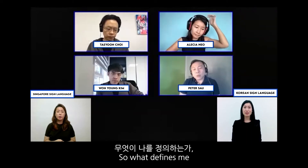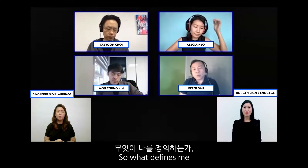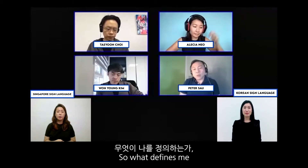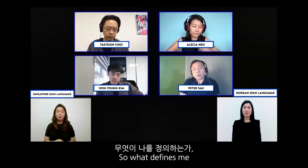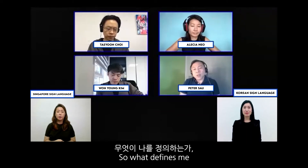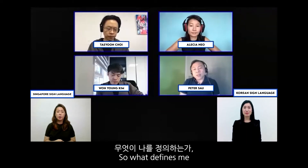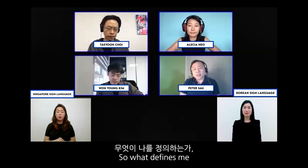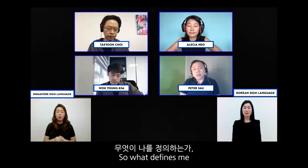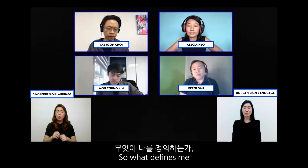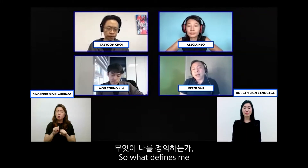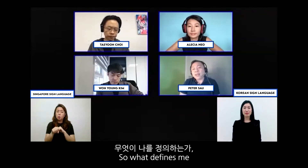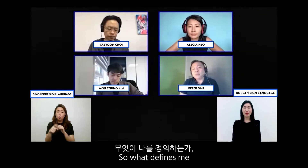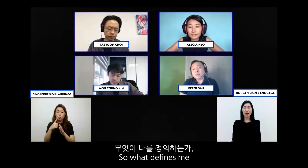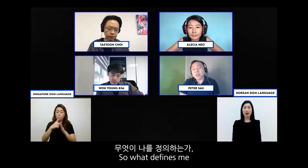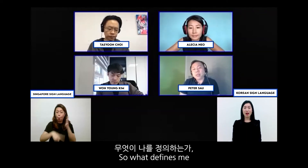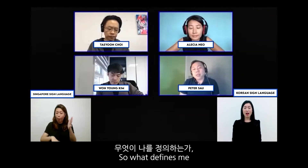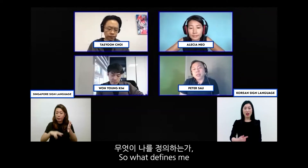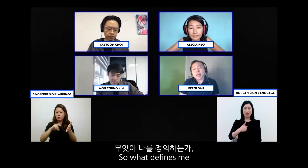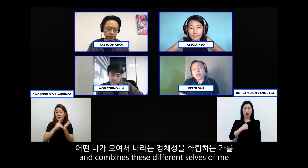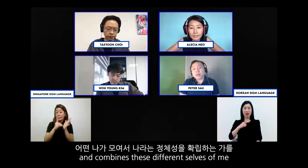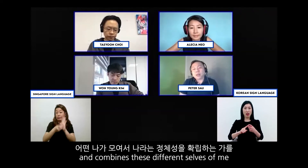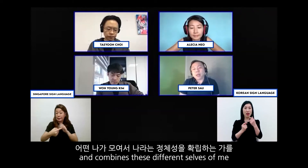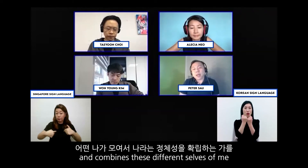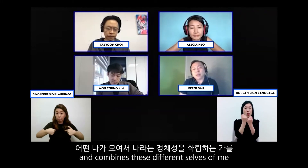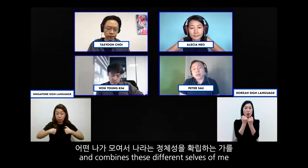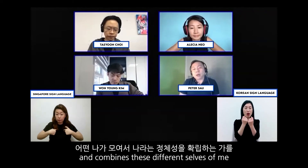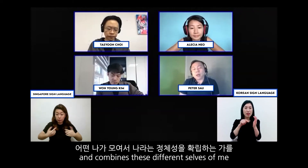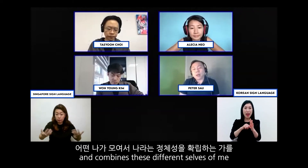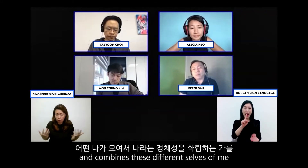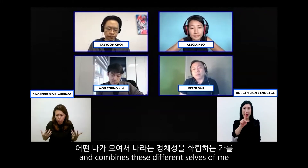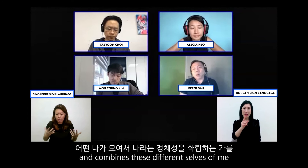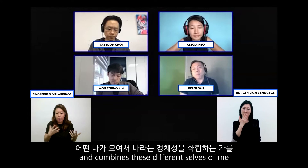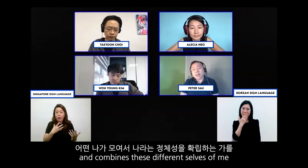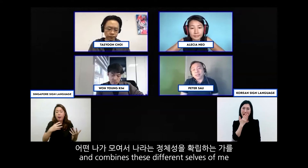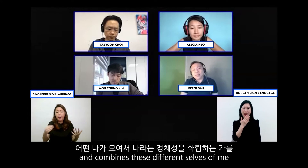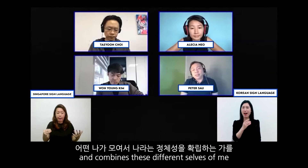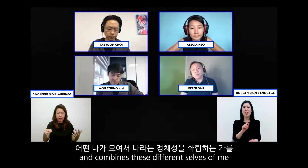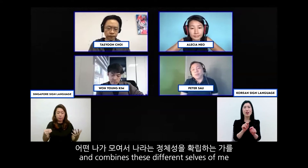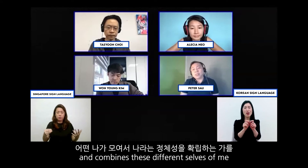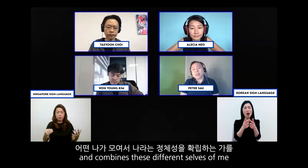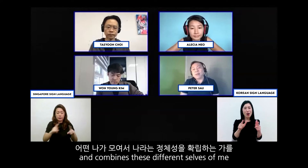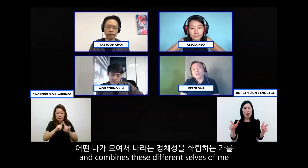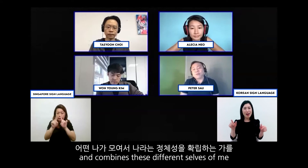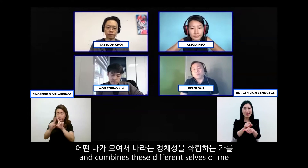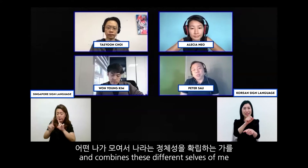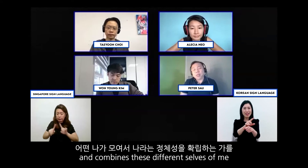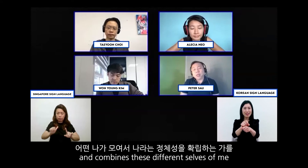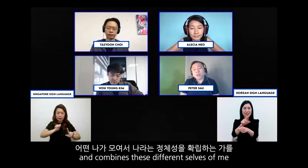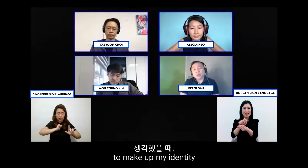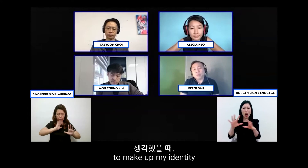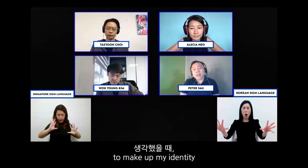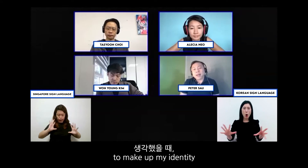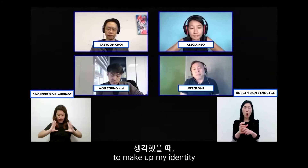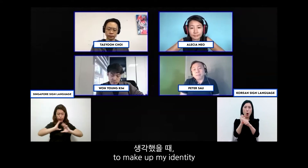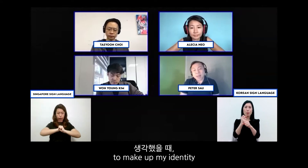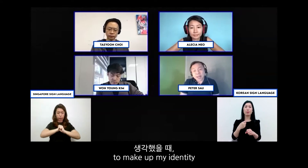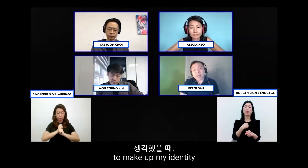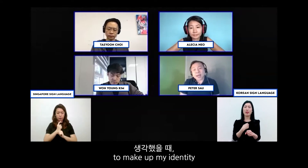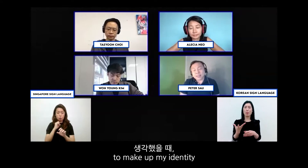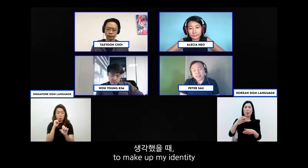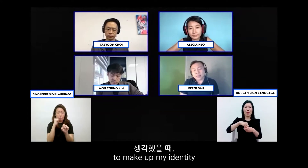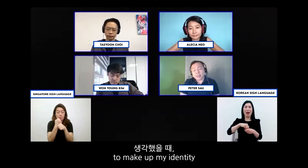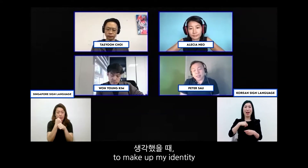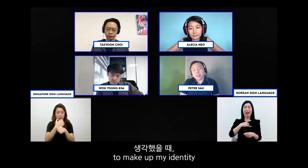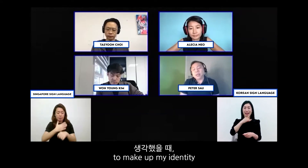So what defines me and combines these different selves of me to make up